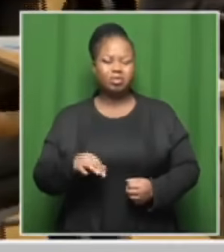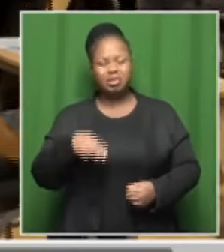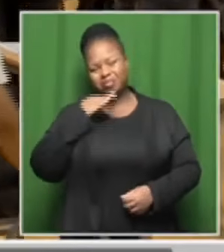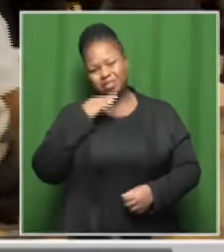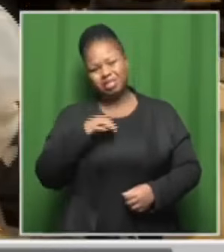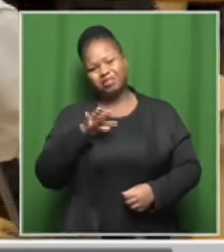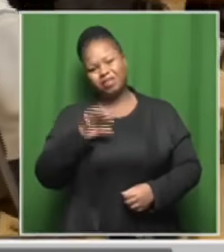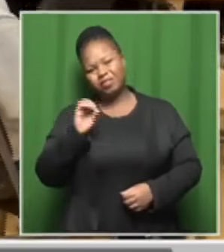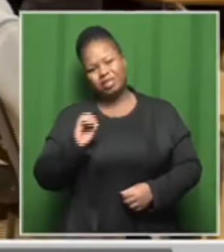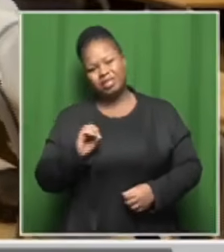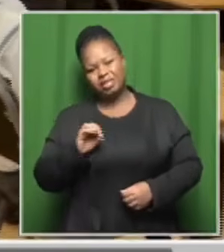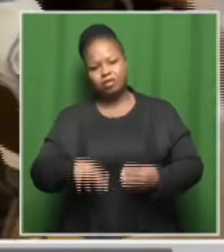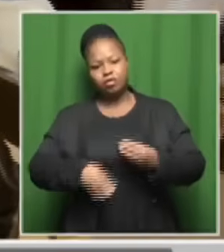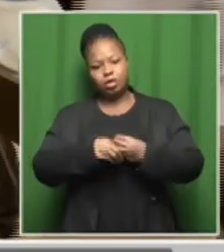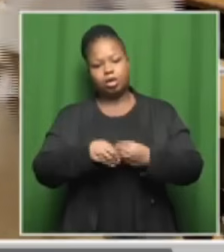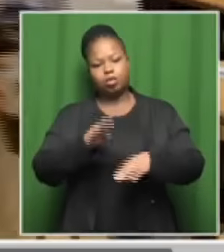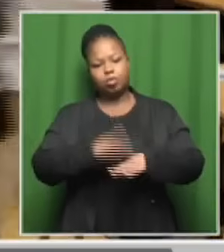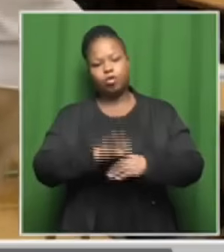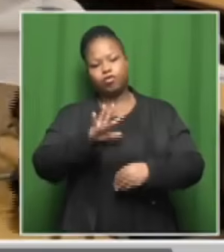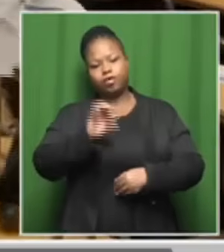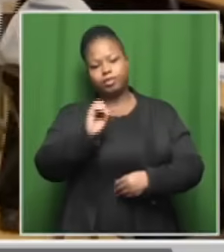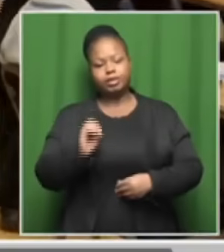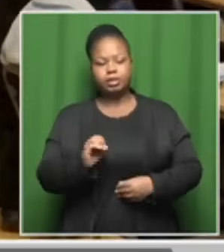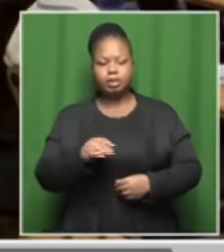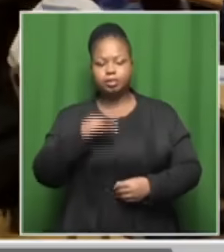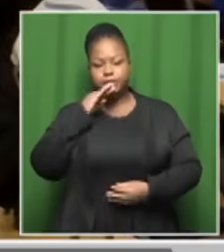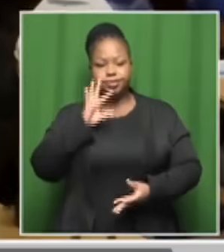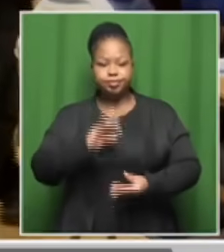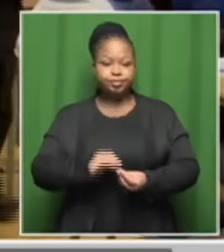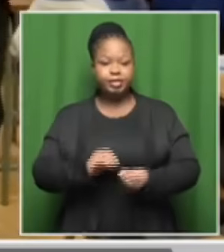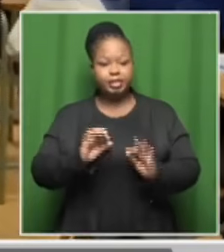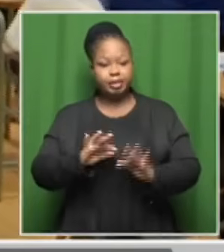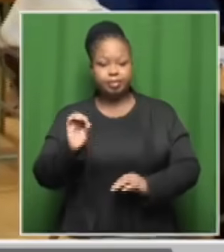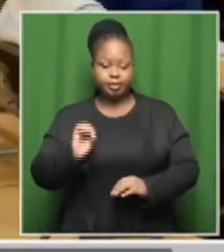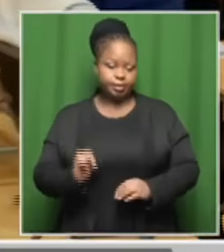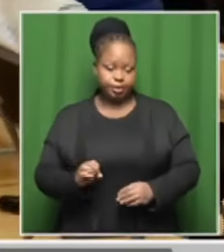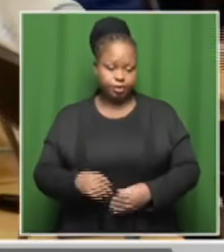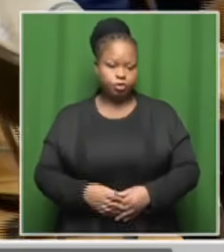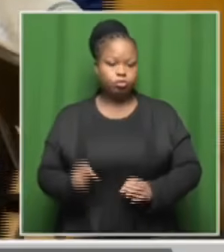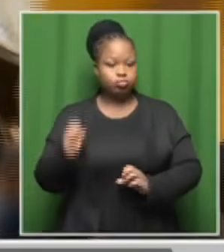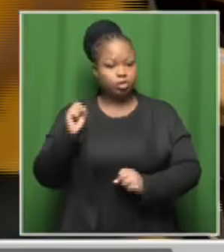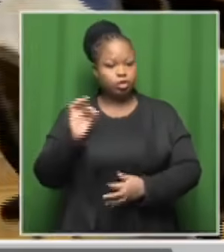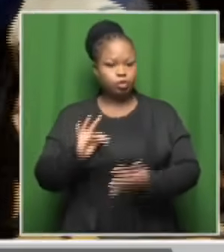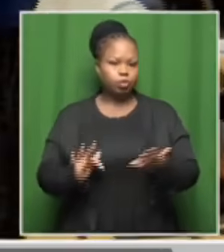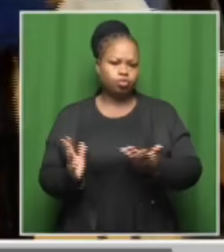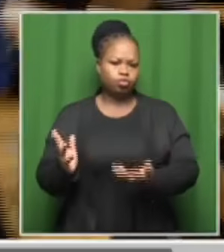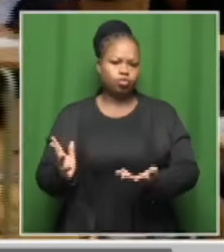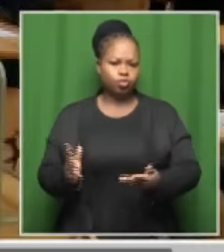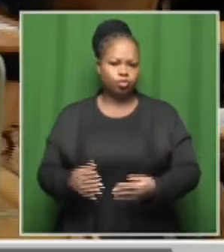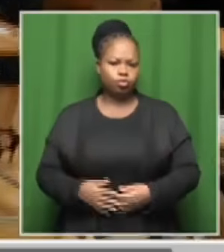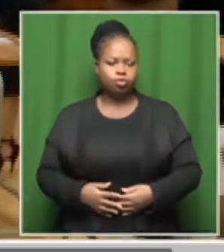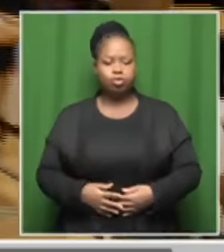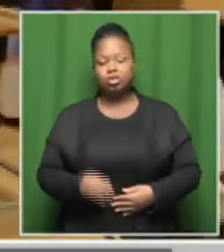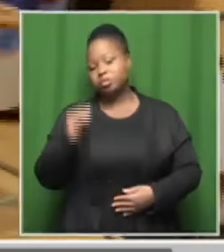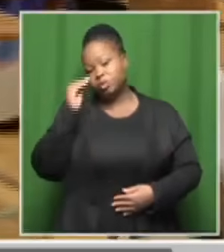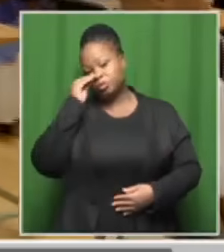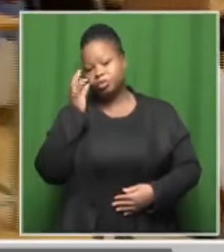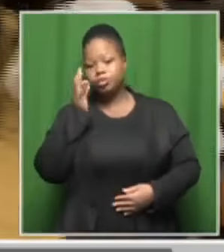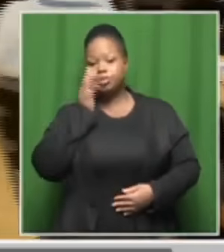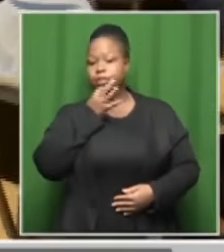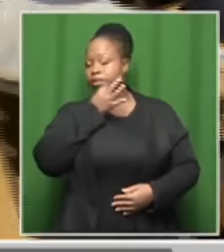to 10%. That's the real problem and the story that we're telling. We're telling people in the news that